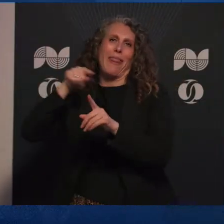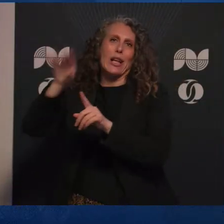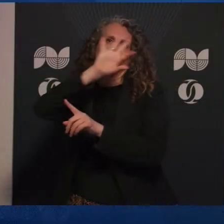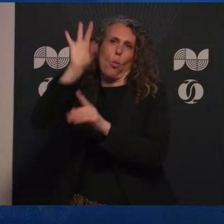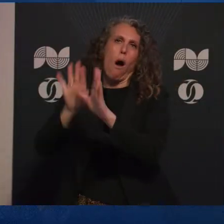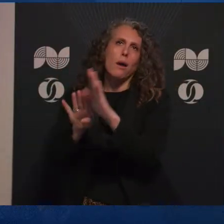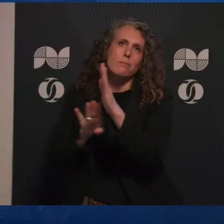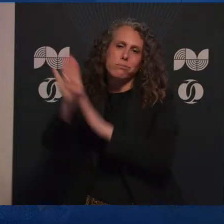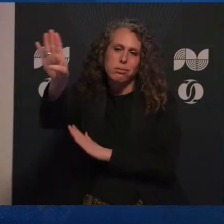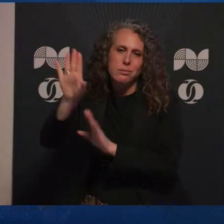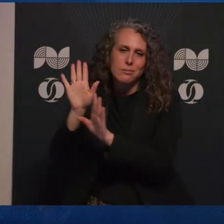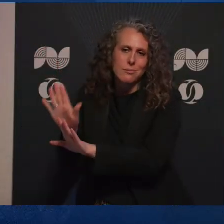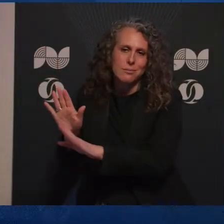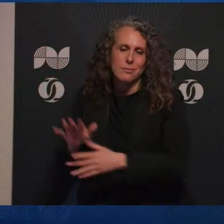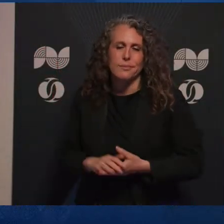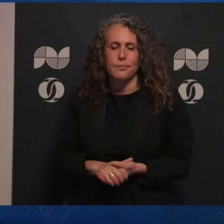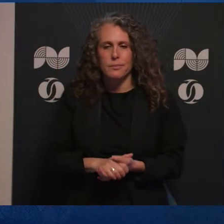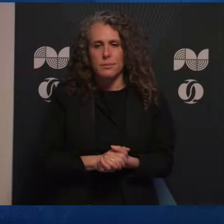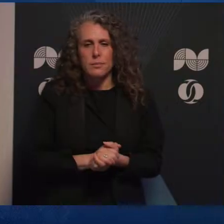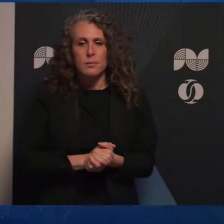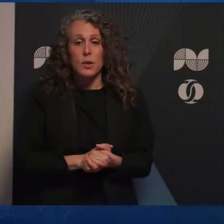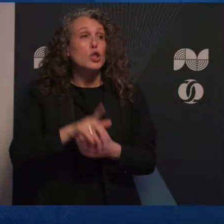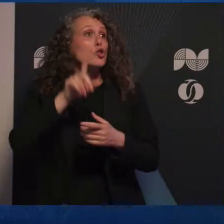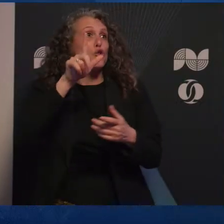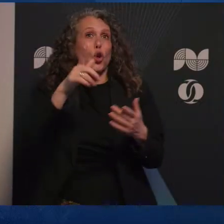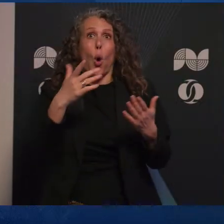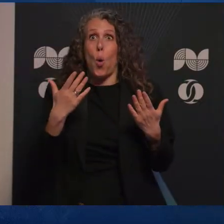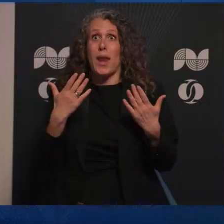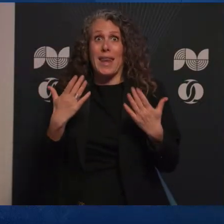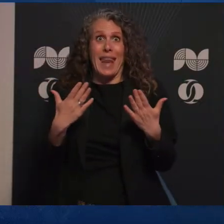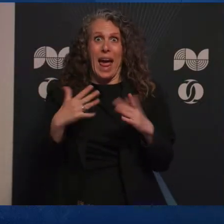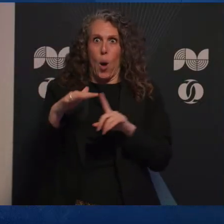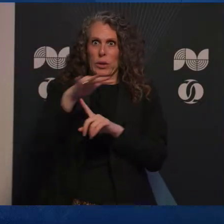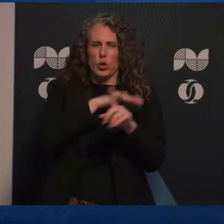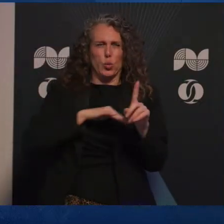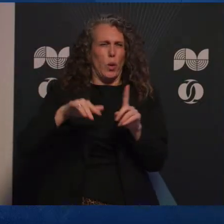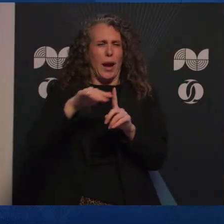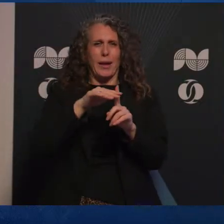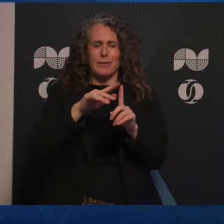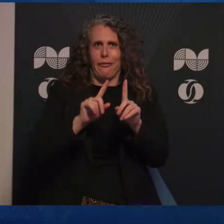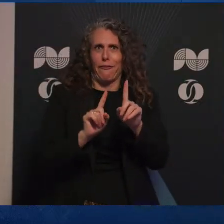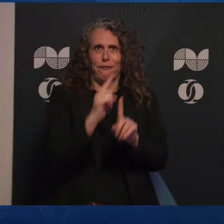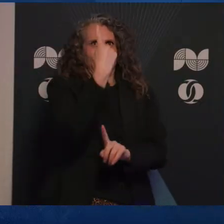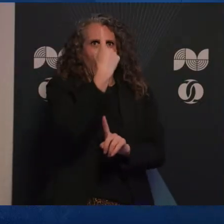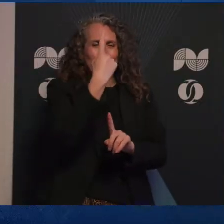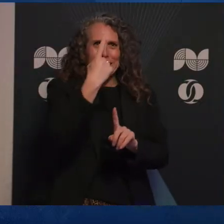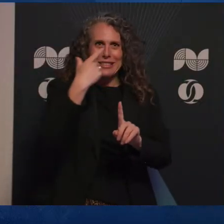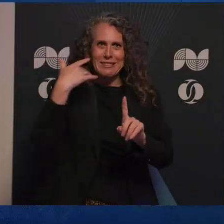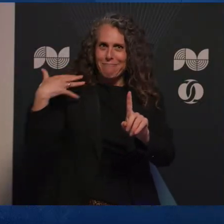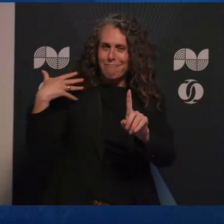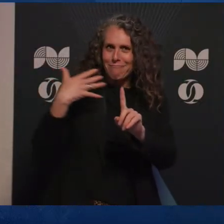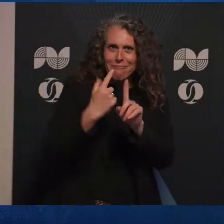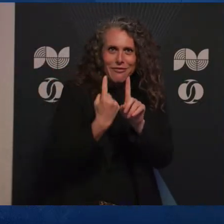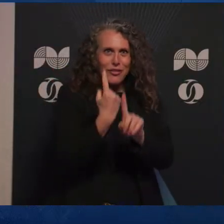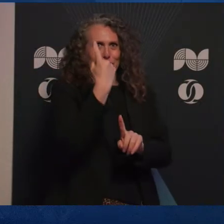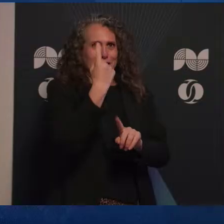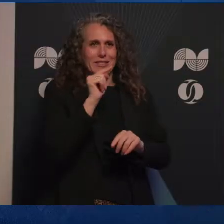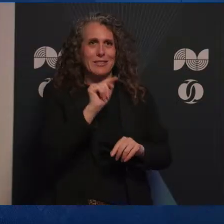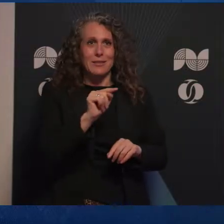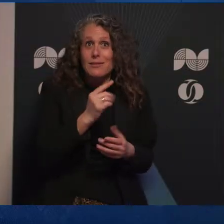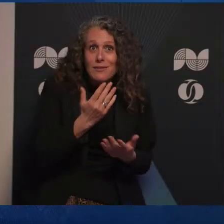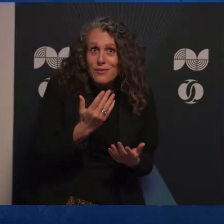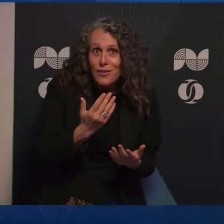that is virtually unique in economic history, which is you have a